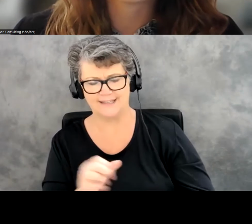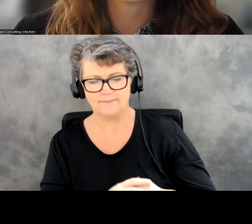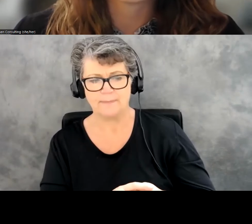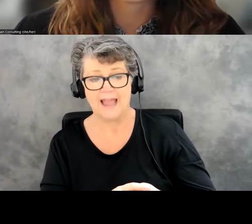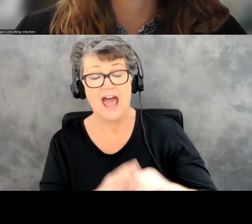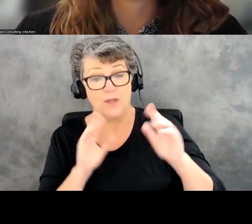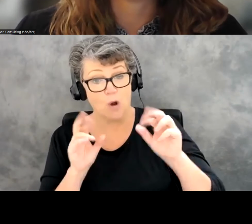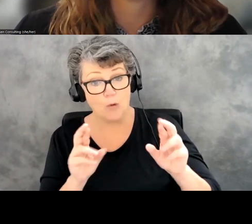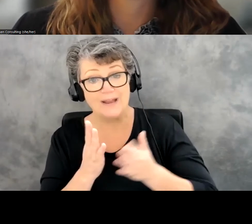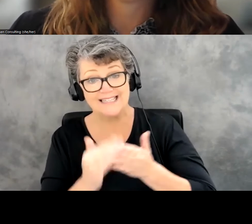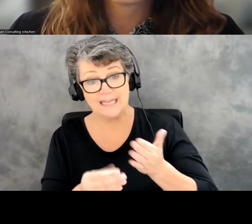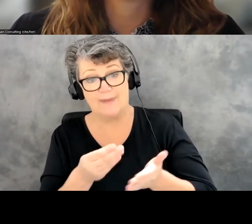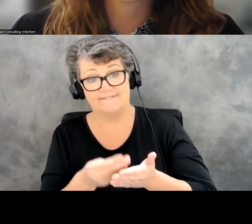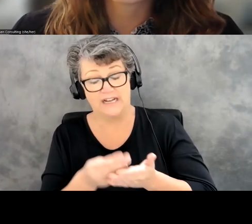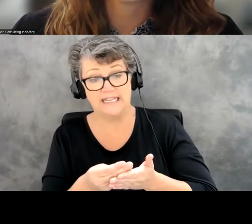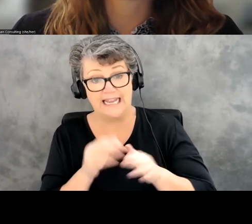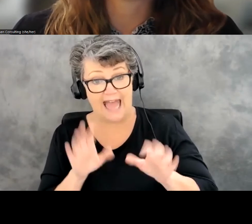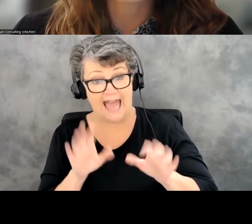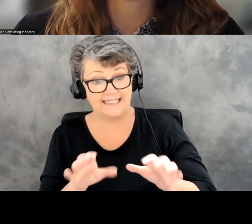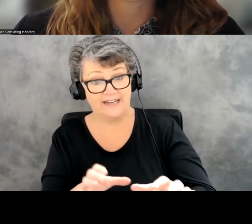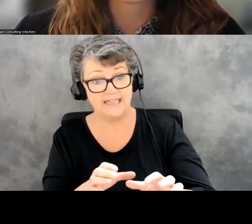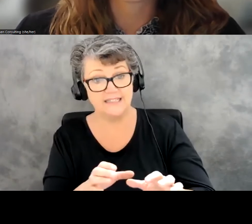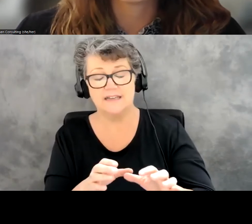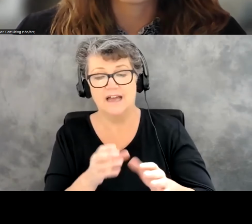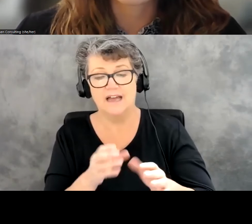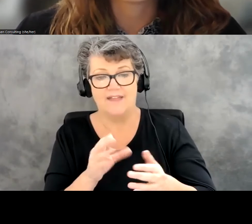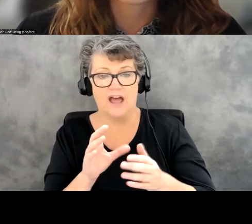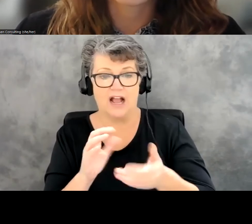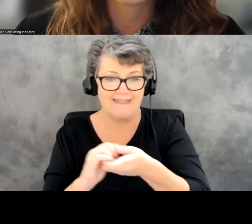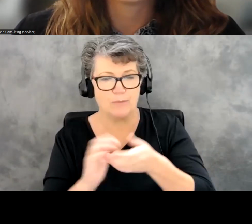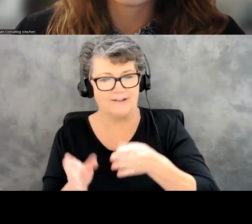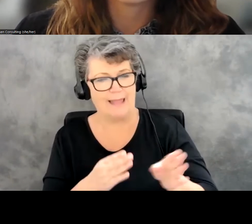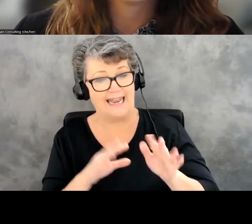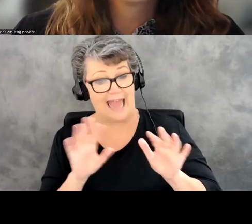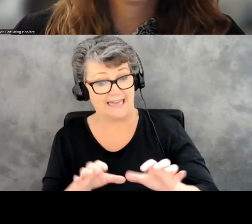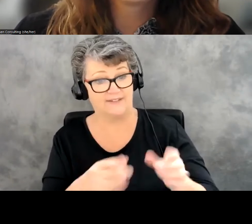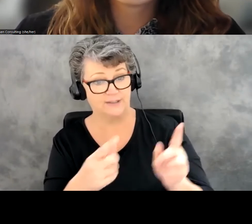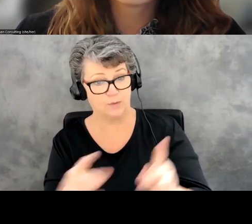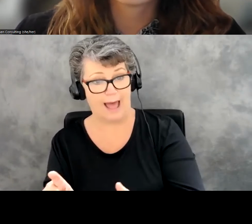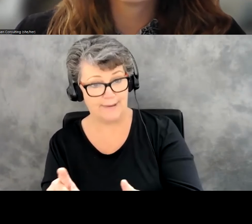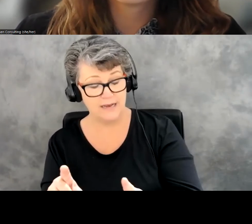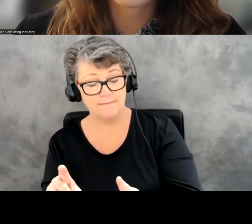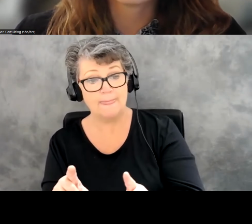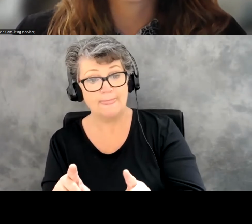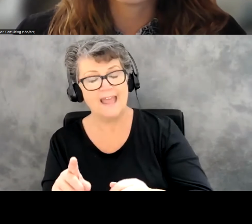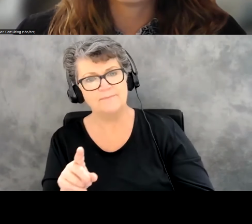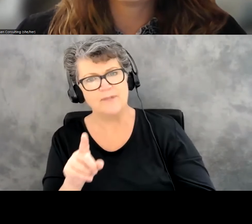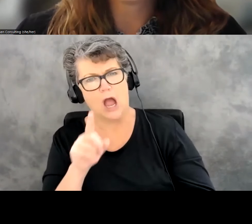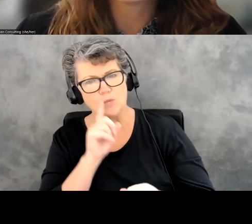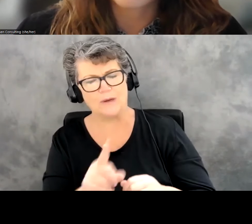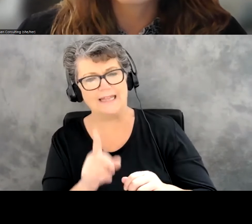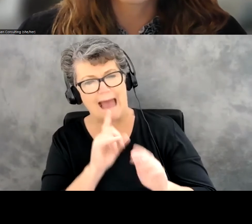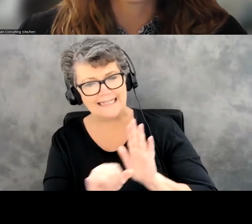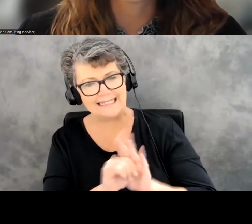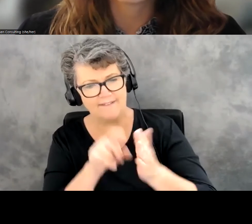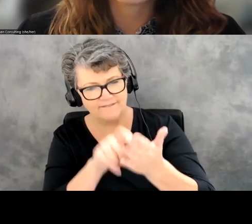hoping that some of the funding activities or some of the collaborative planning activities that will occur will be really, identifying some of the